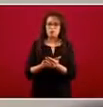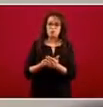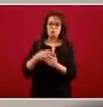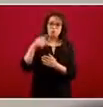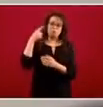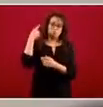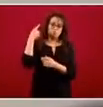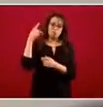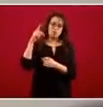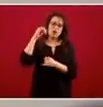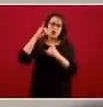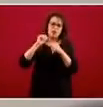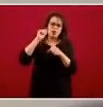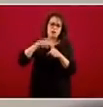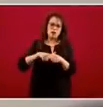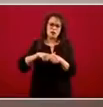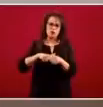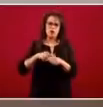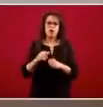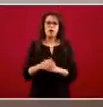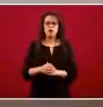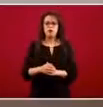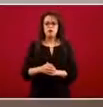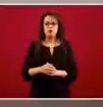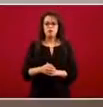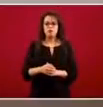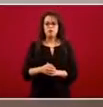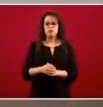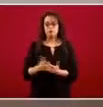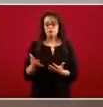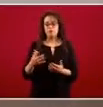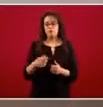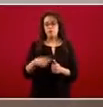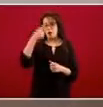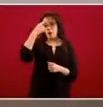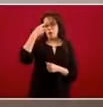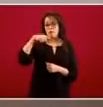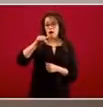medicine that has been proposed on an international scale,